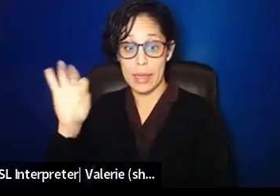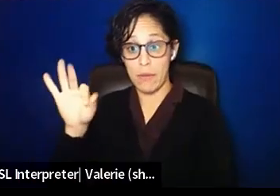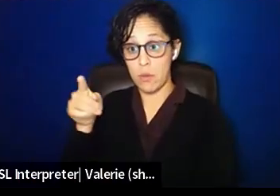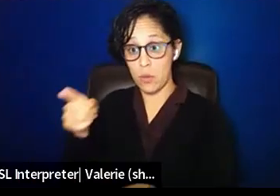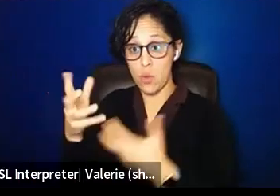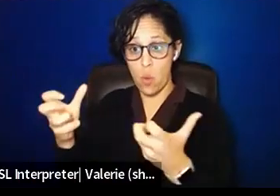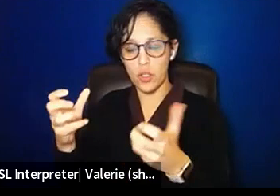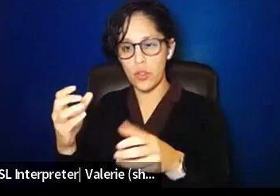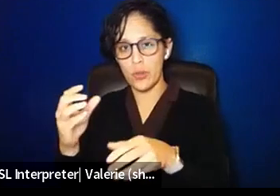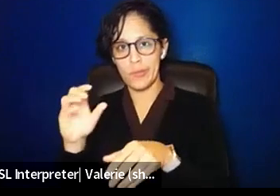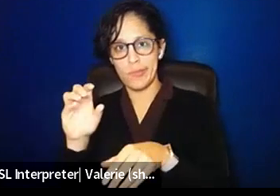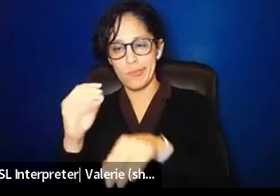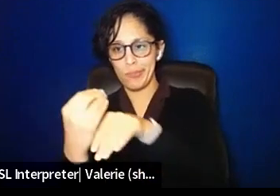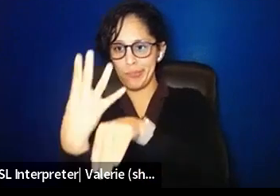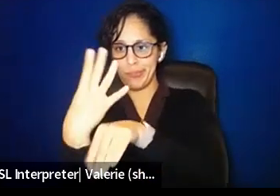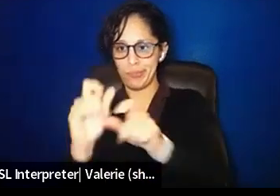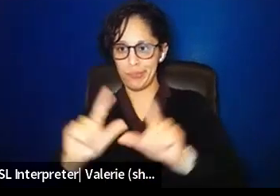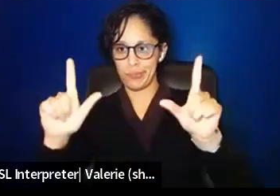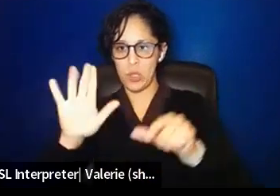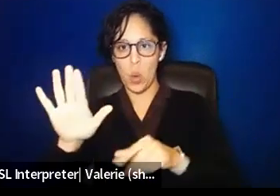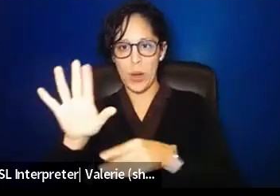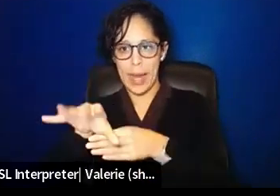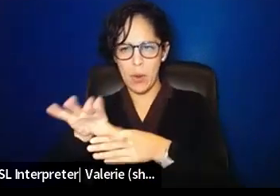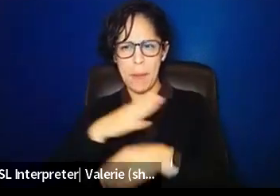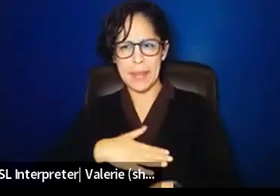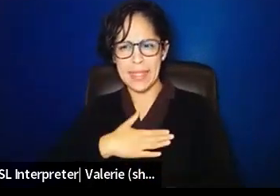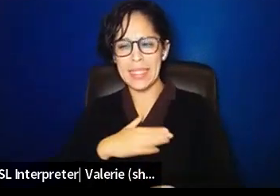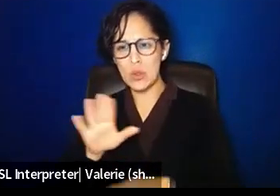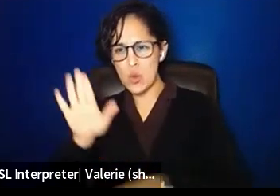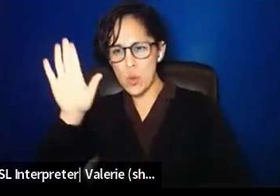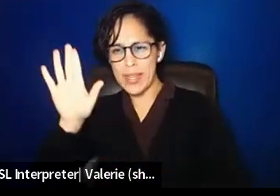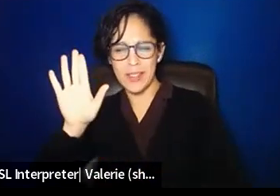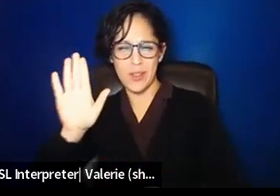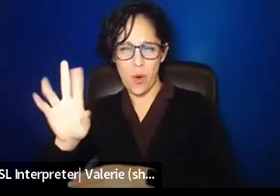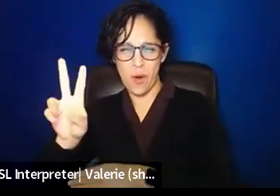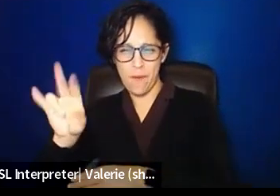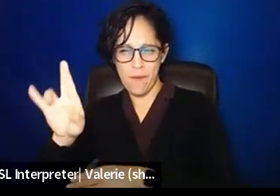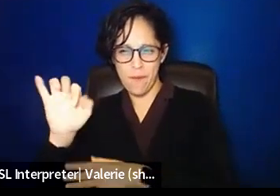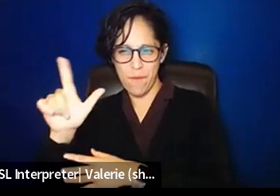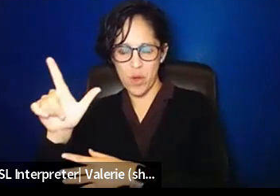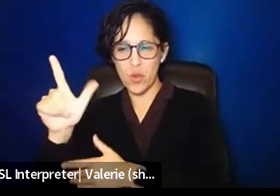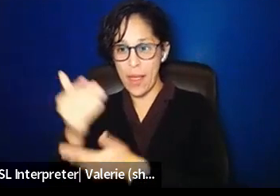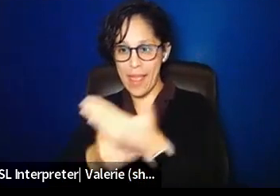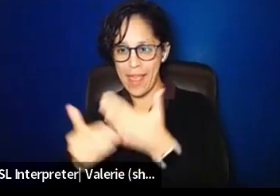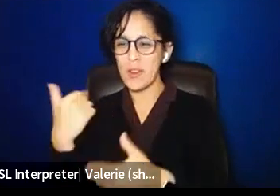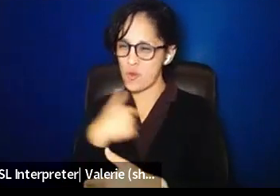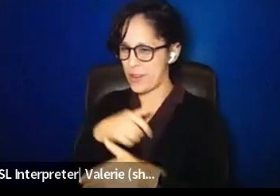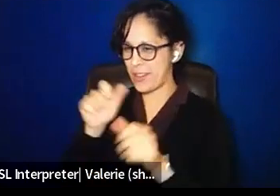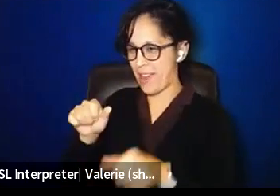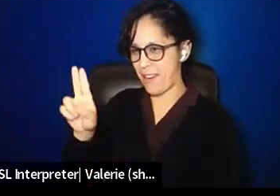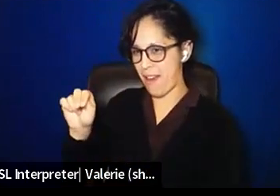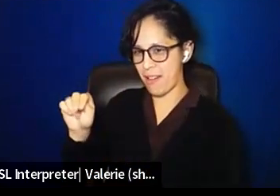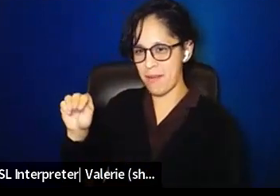your virtual or physical hand, or please feel free to drop your questions in the chat. And if you don't ask questions, Tanya and I have lots